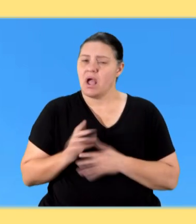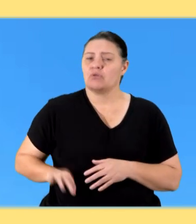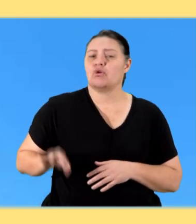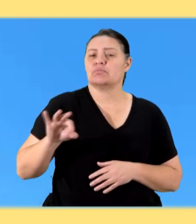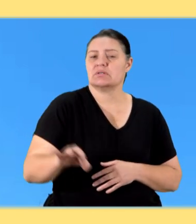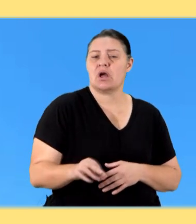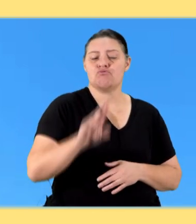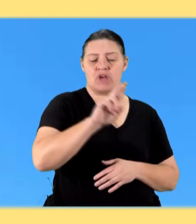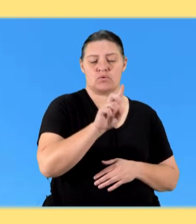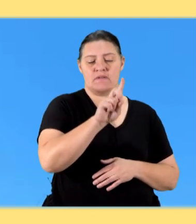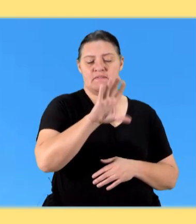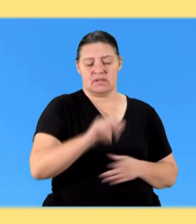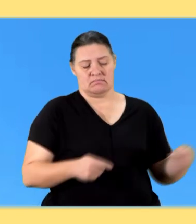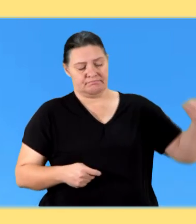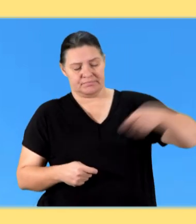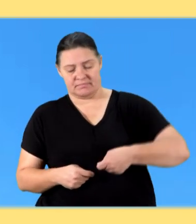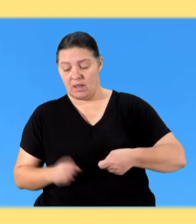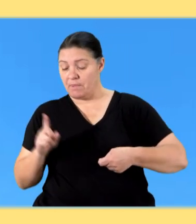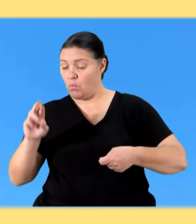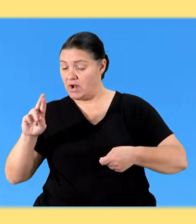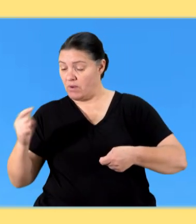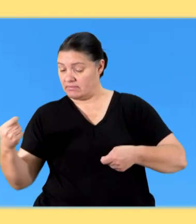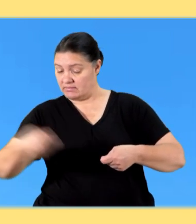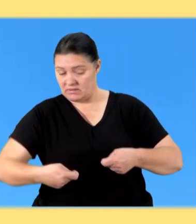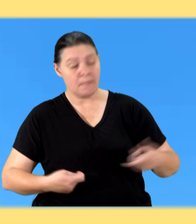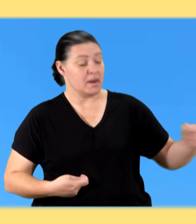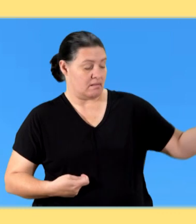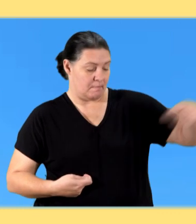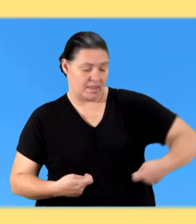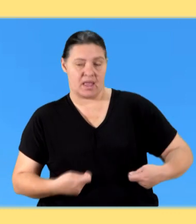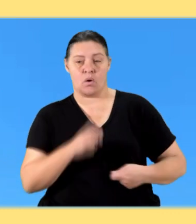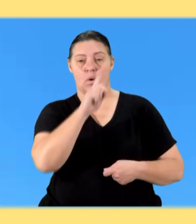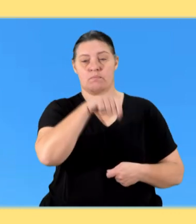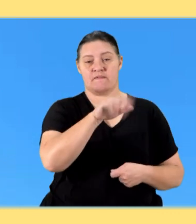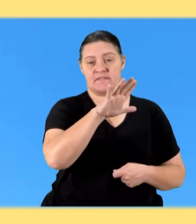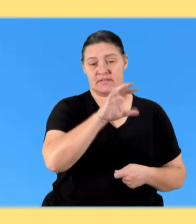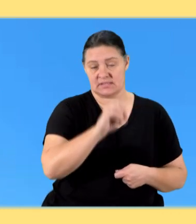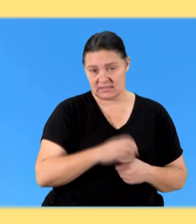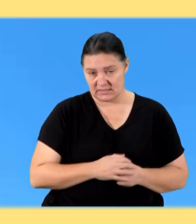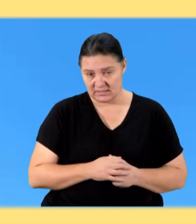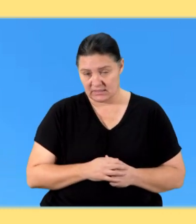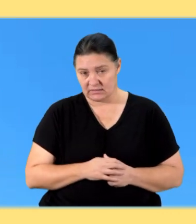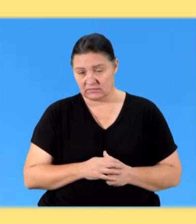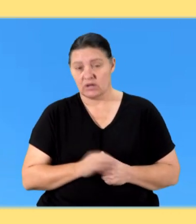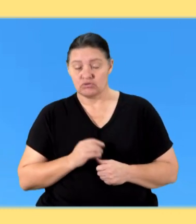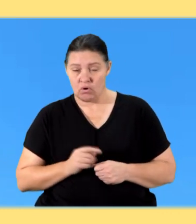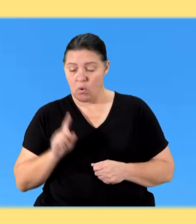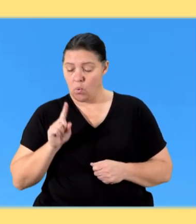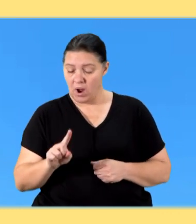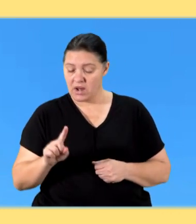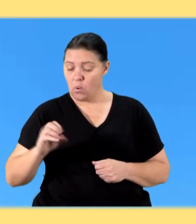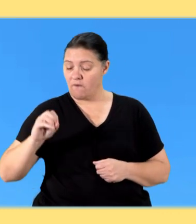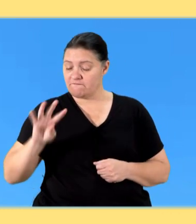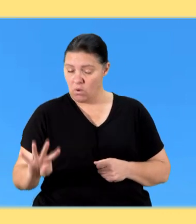company, contributes 1.50 Rand for each 1 Rand contributed by the employees. That means from